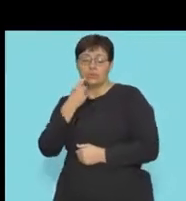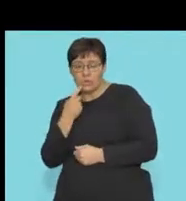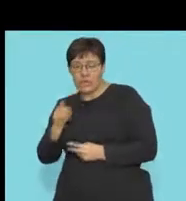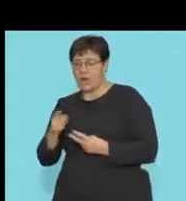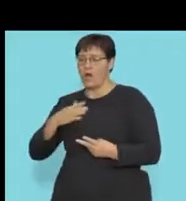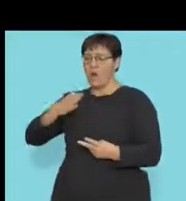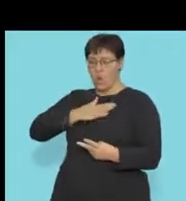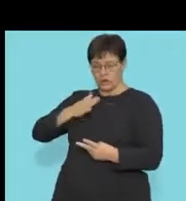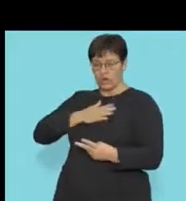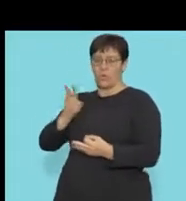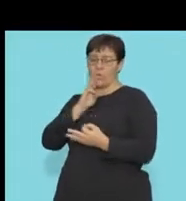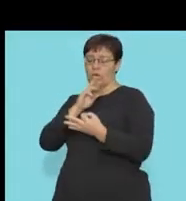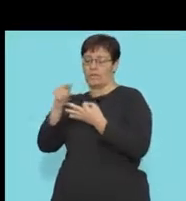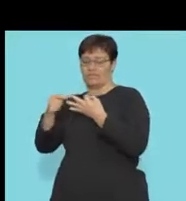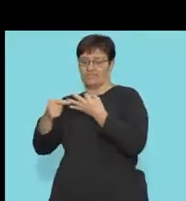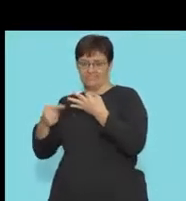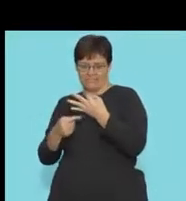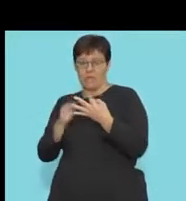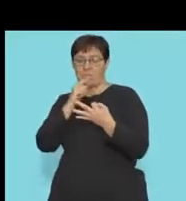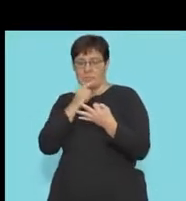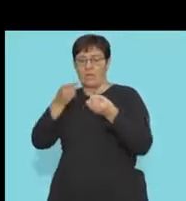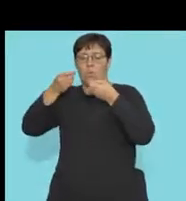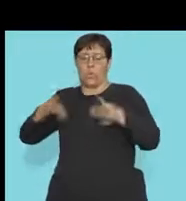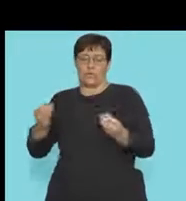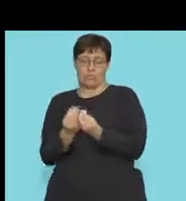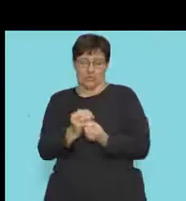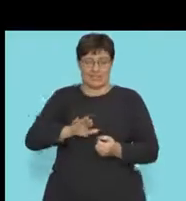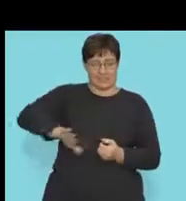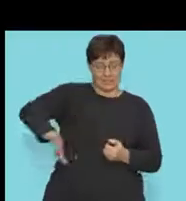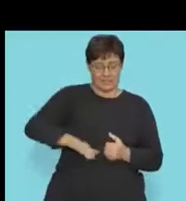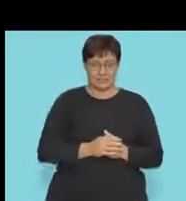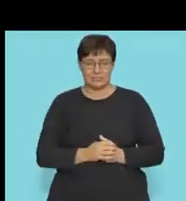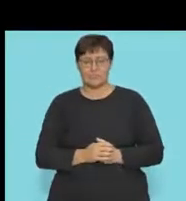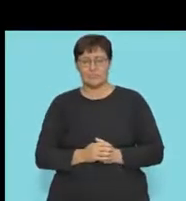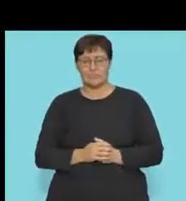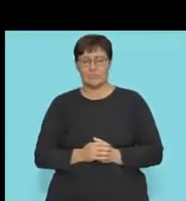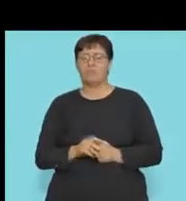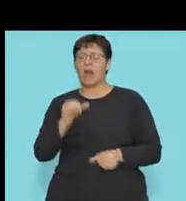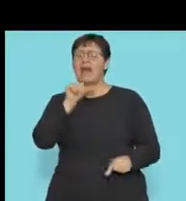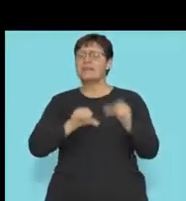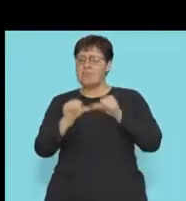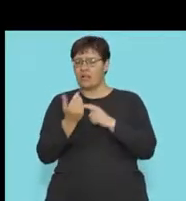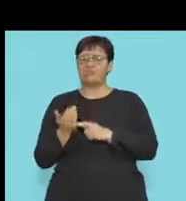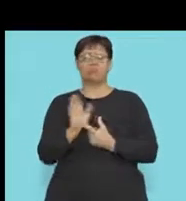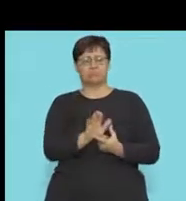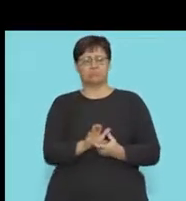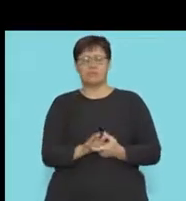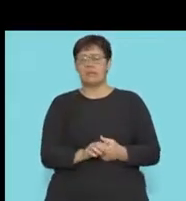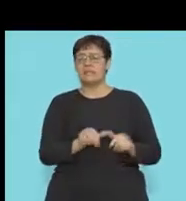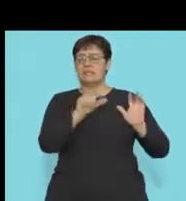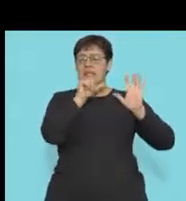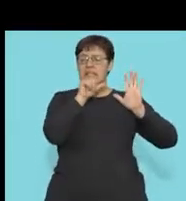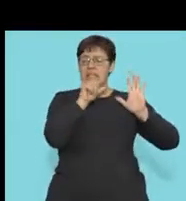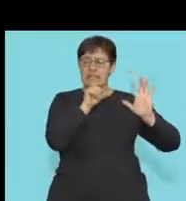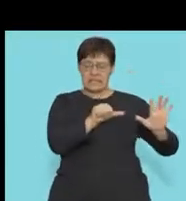and oxygen and water as waste products. This process can be chemically illustrated where 6 carbon